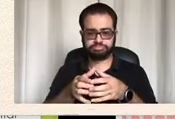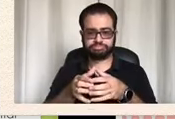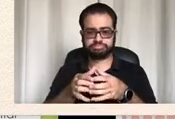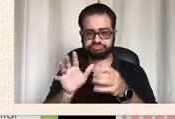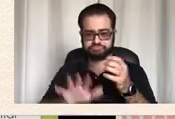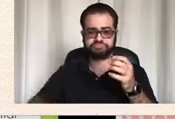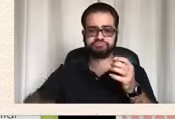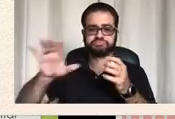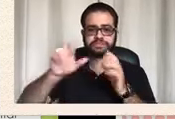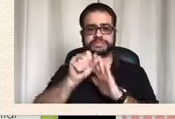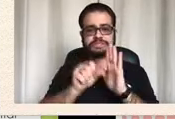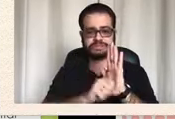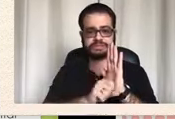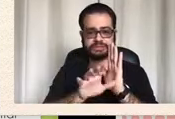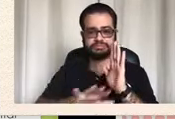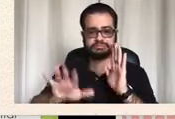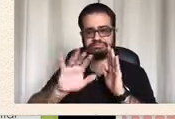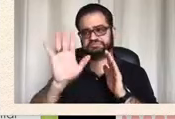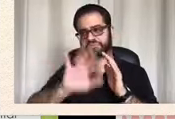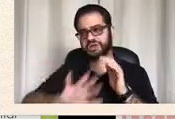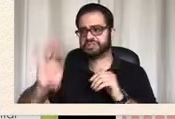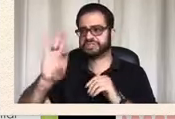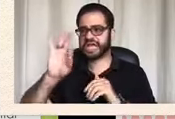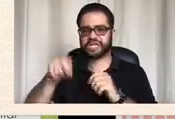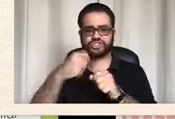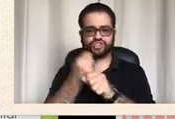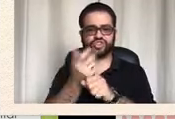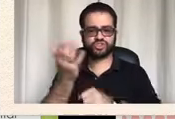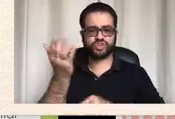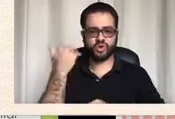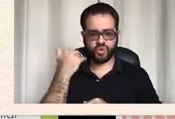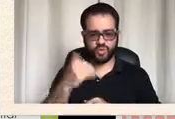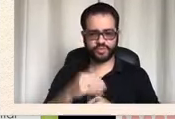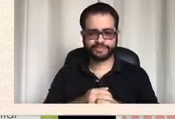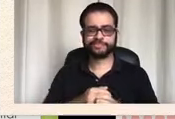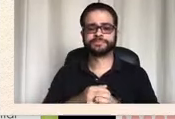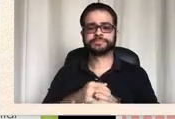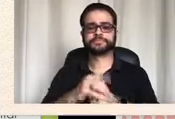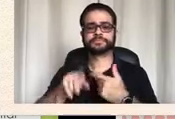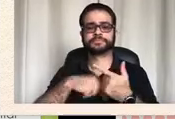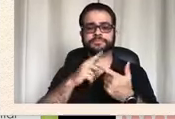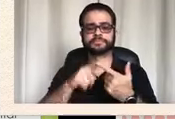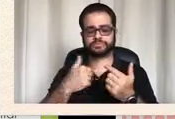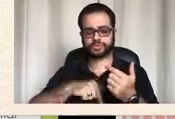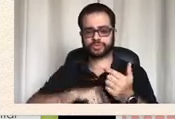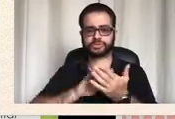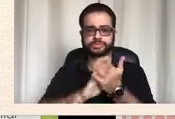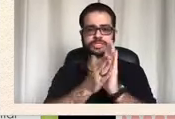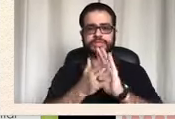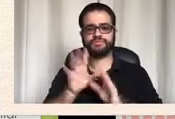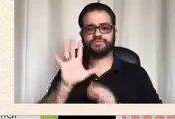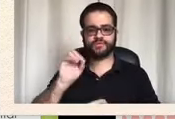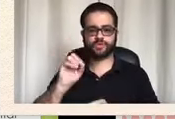about 9 years ago, and then we became a 501c3 in